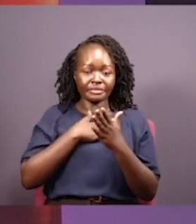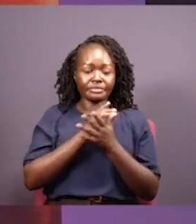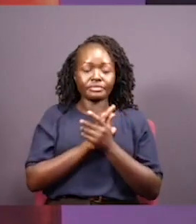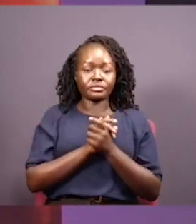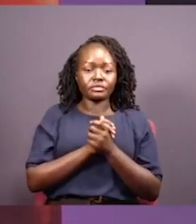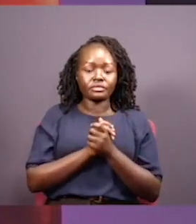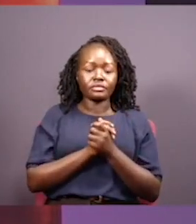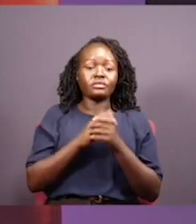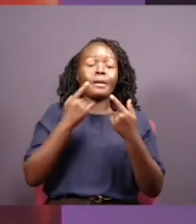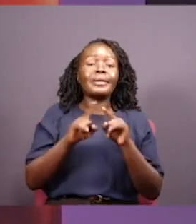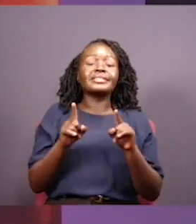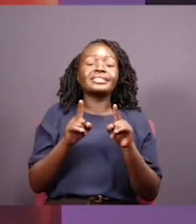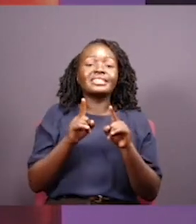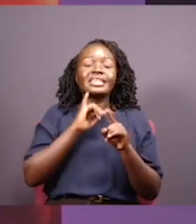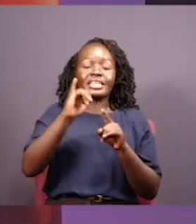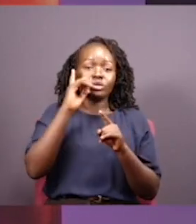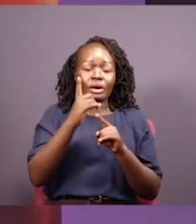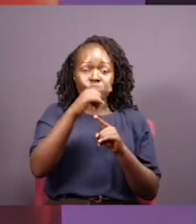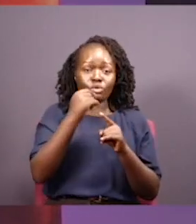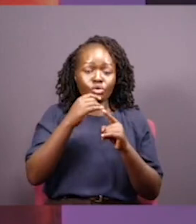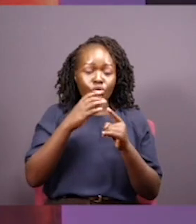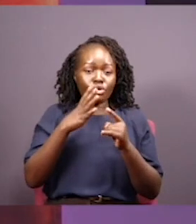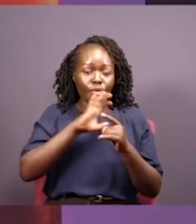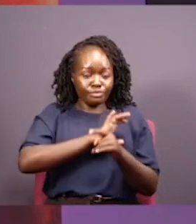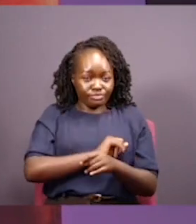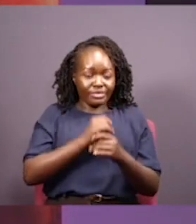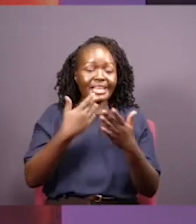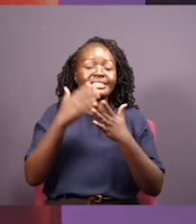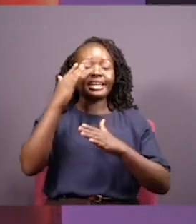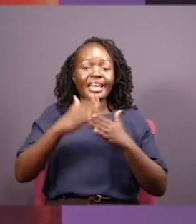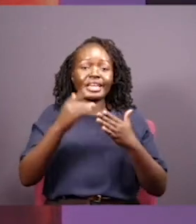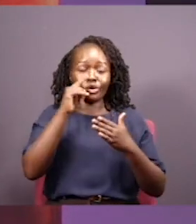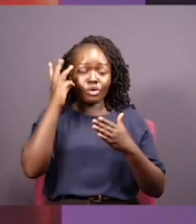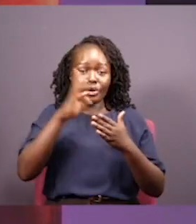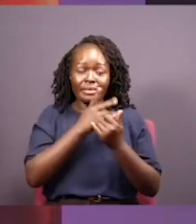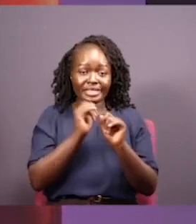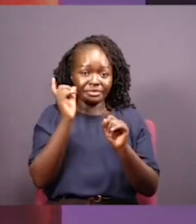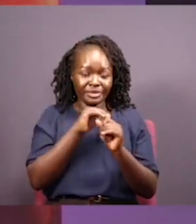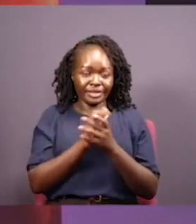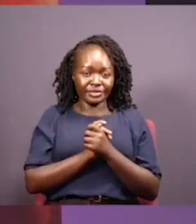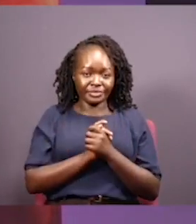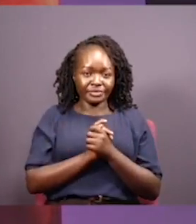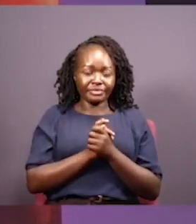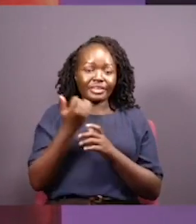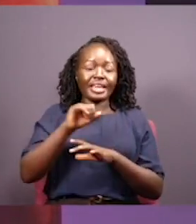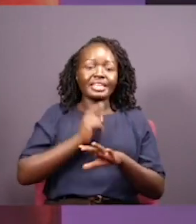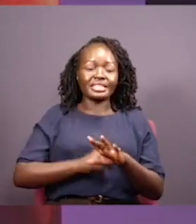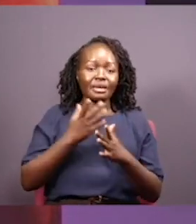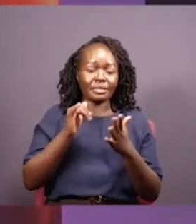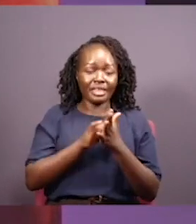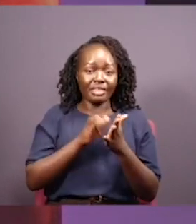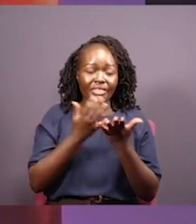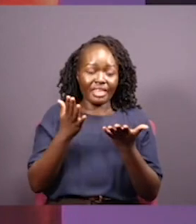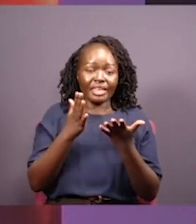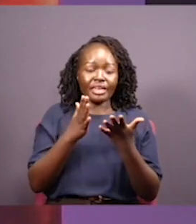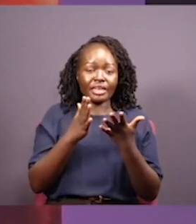is the one who has endured to the end who will be saved. But whenever they persecute you in one city,